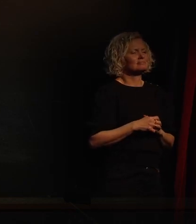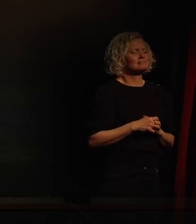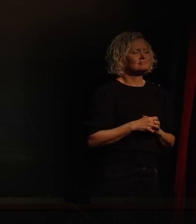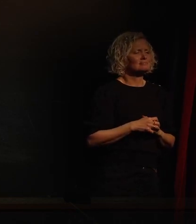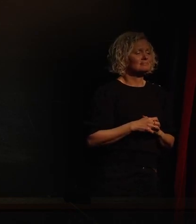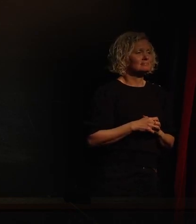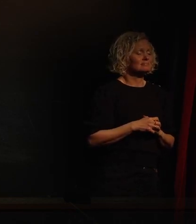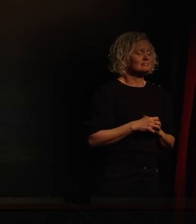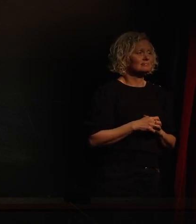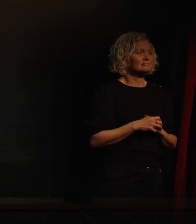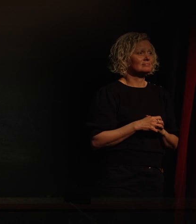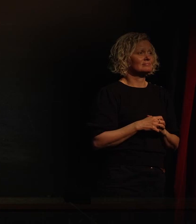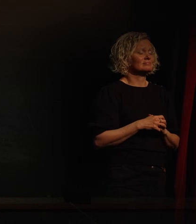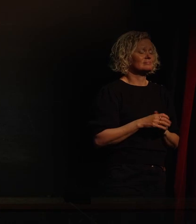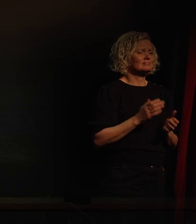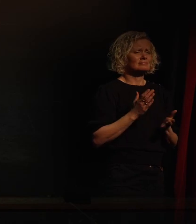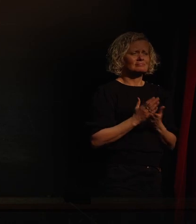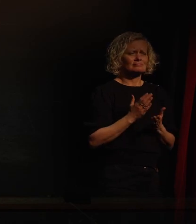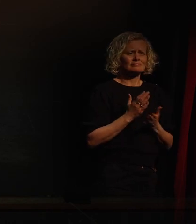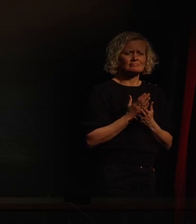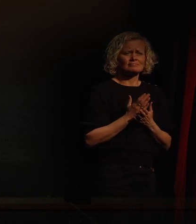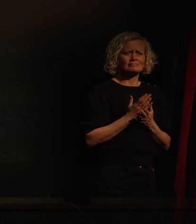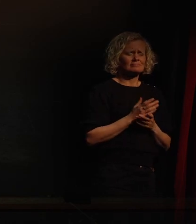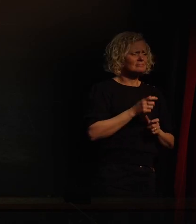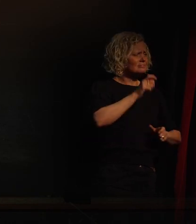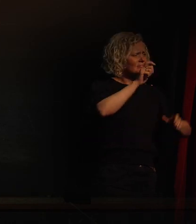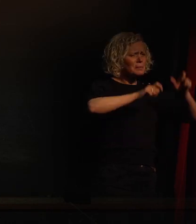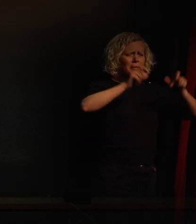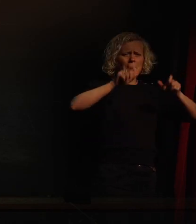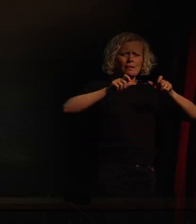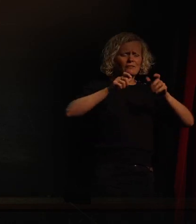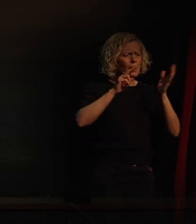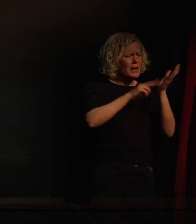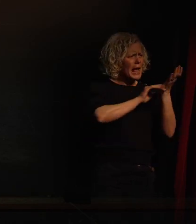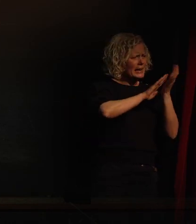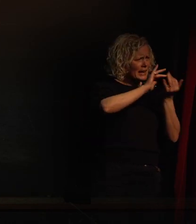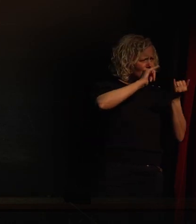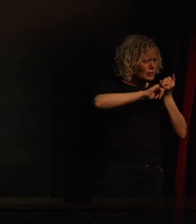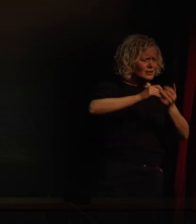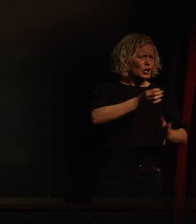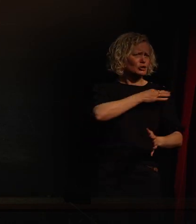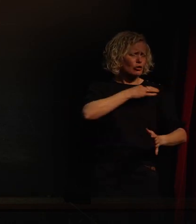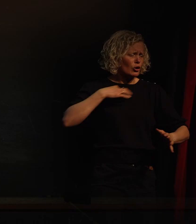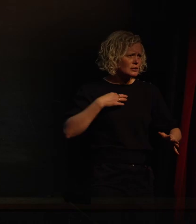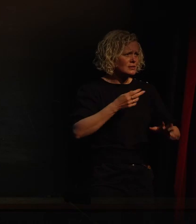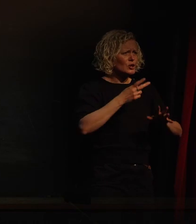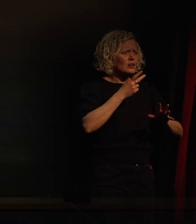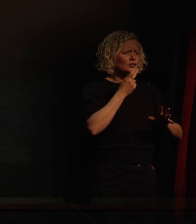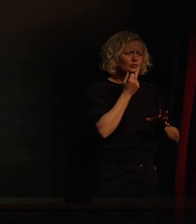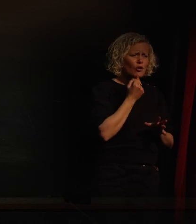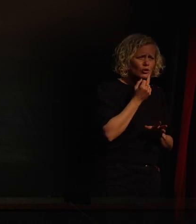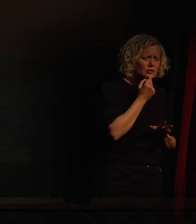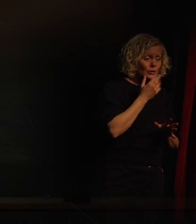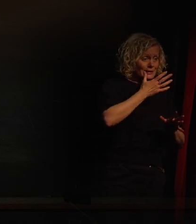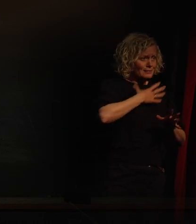But the great, great people of the wonderful NHS, the doctors and nurses, needed all of